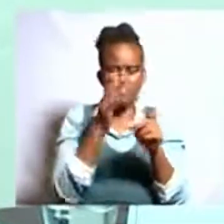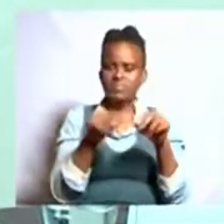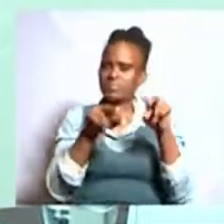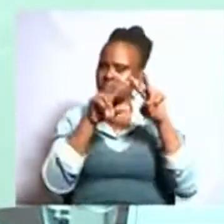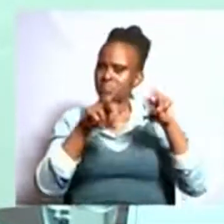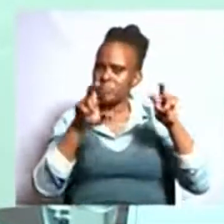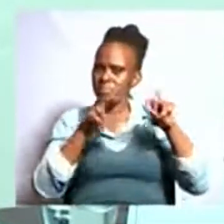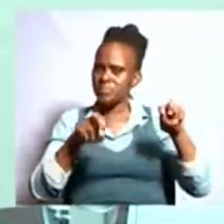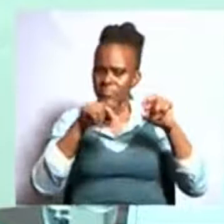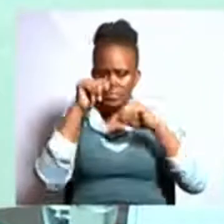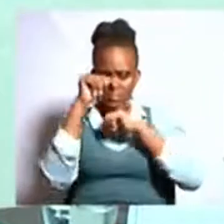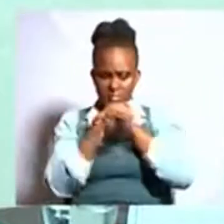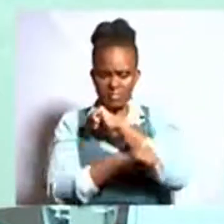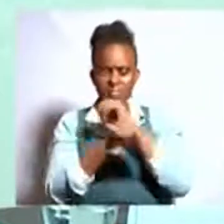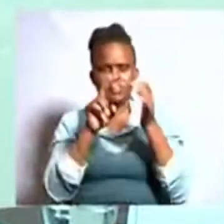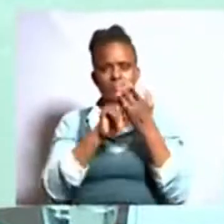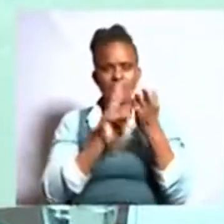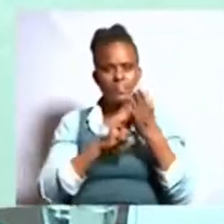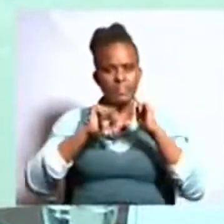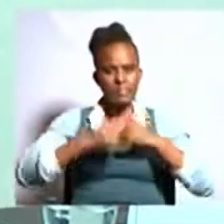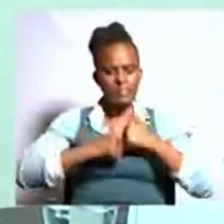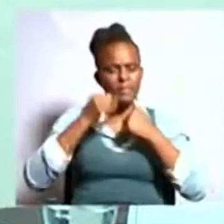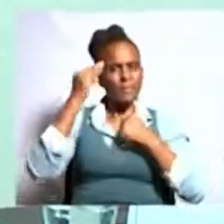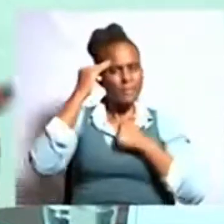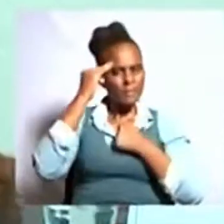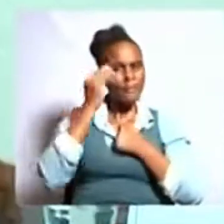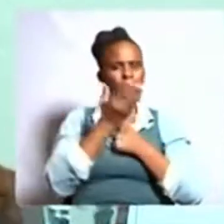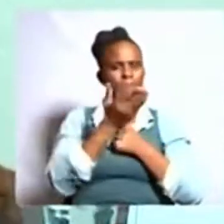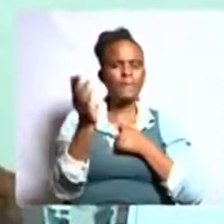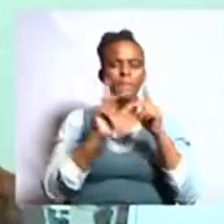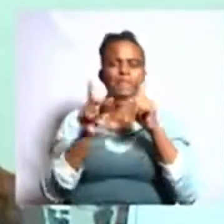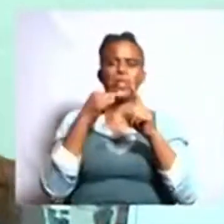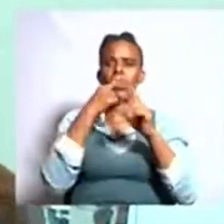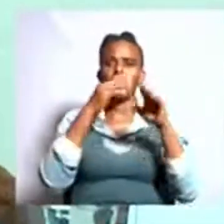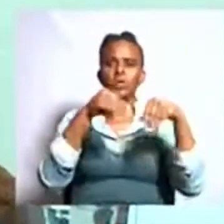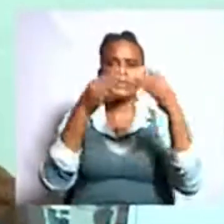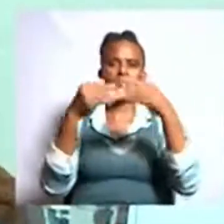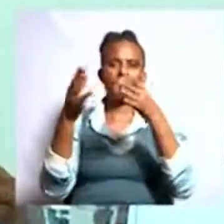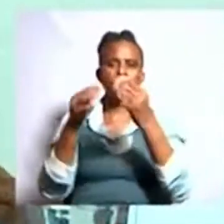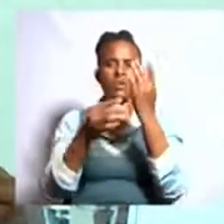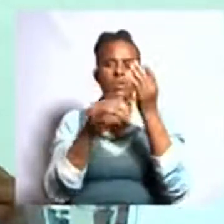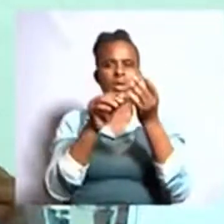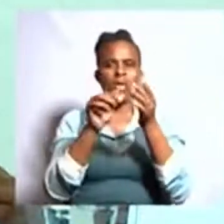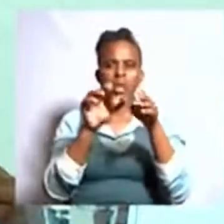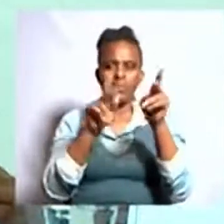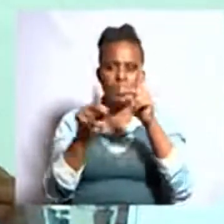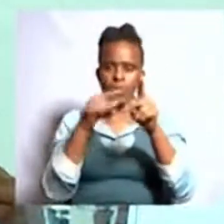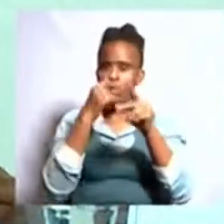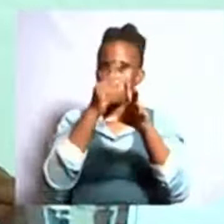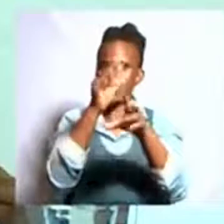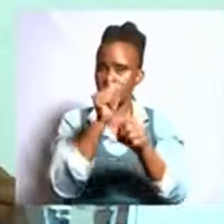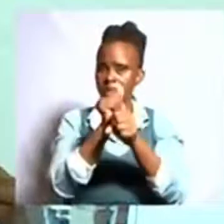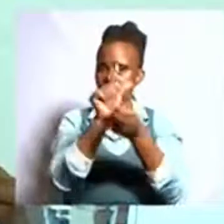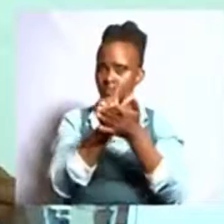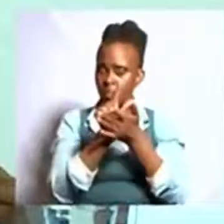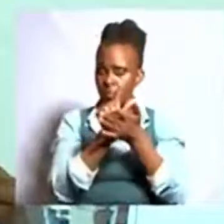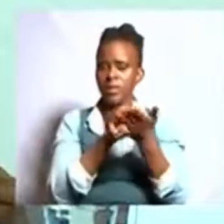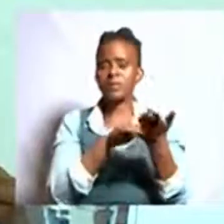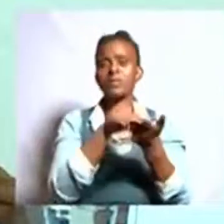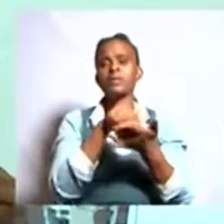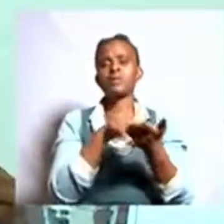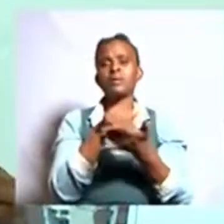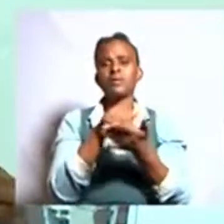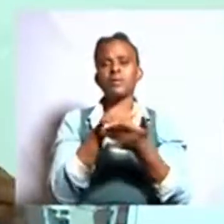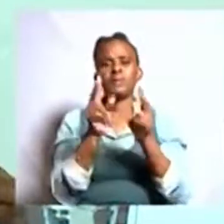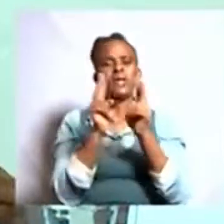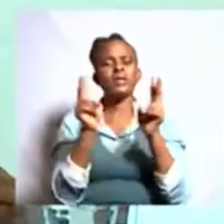of the report, where we realized that the people who were given these loans were vulnerable, and it would be extremely